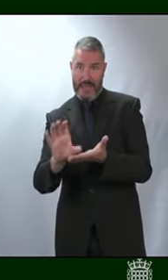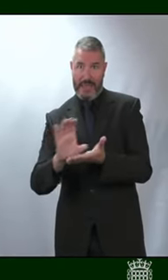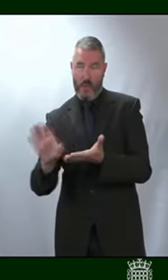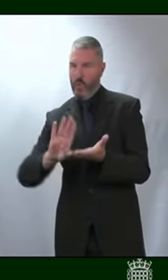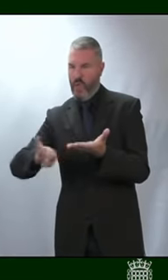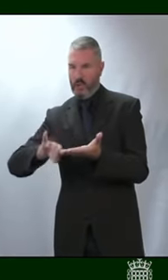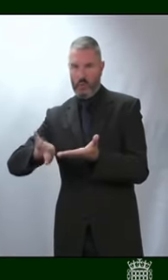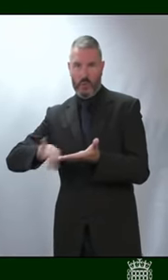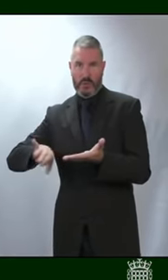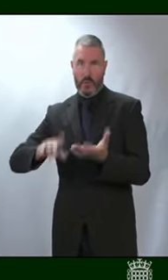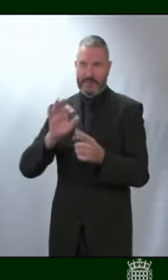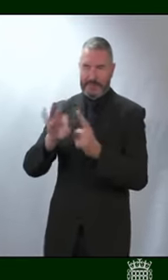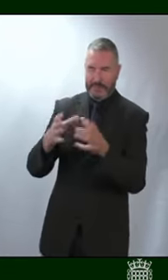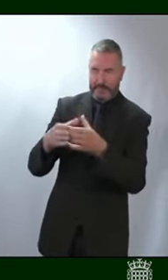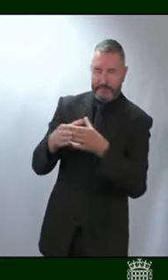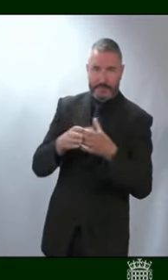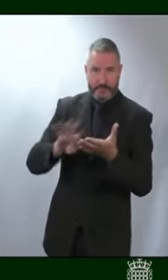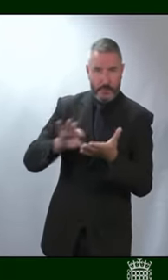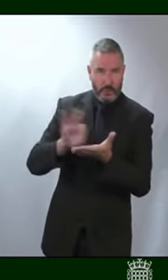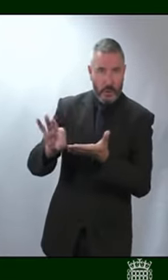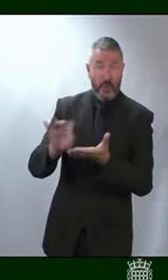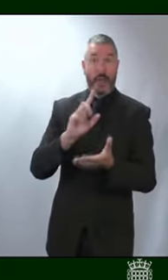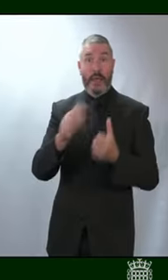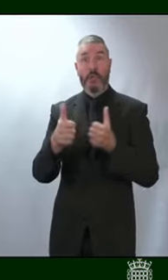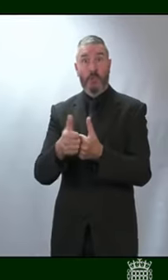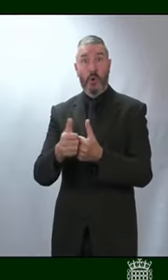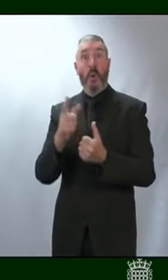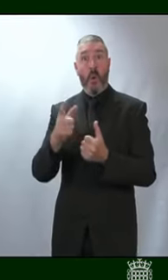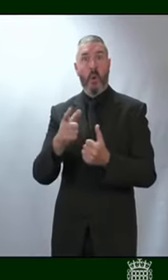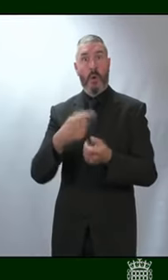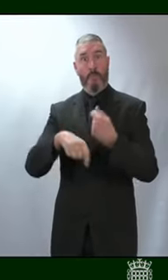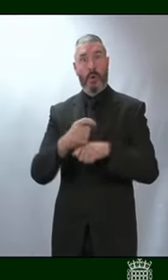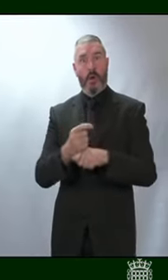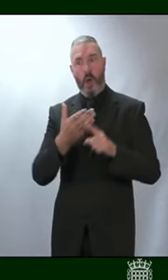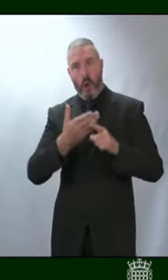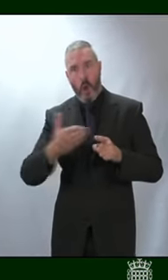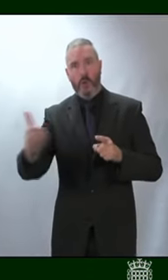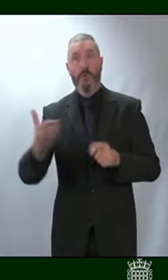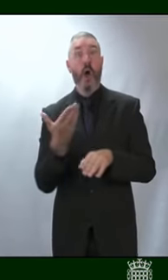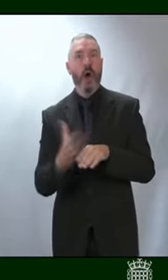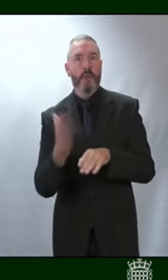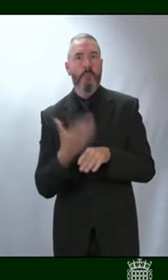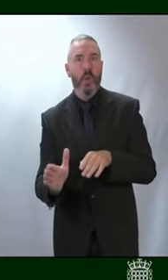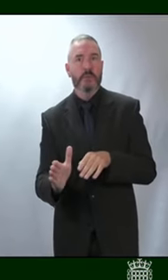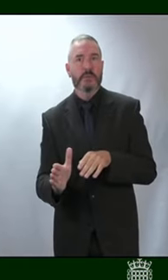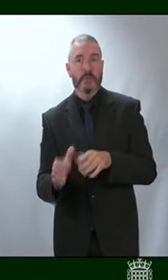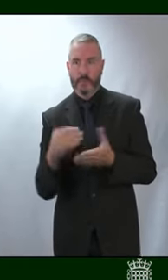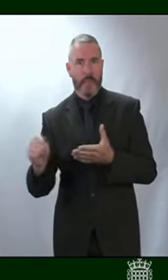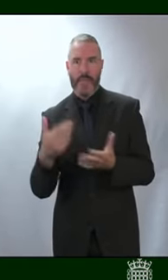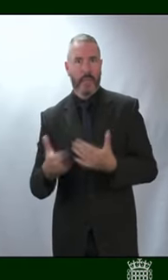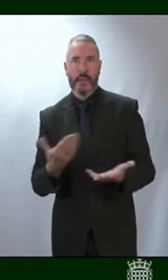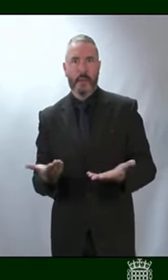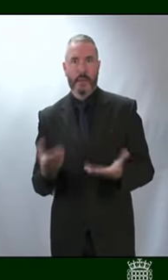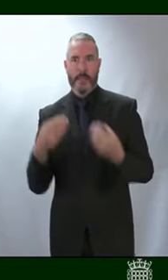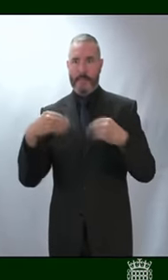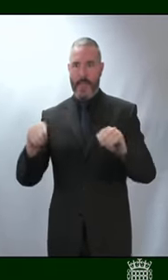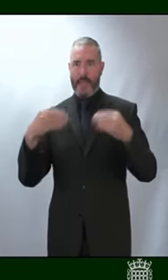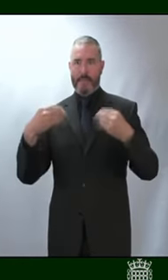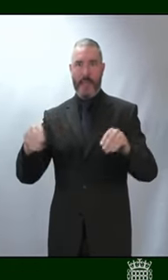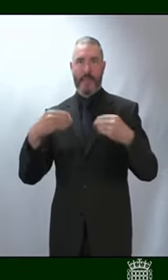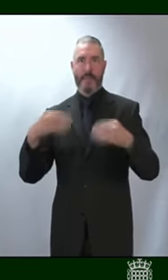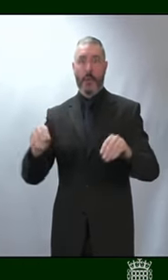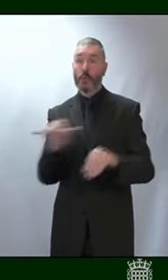through sector-specific support, or he can pay the long-term price of long-term unemployment, increased social security and all the damage